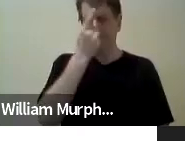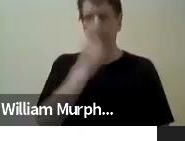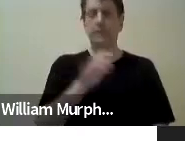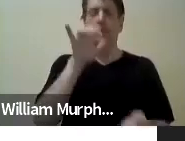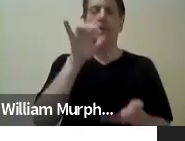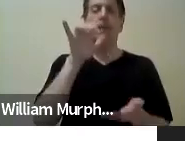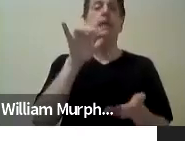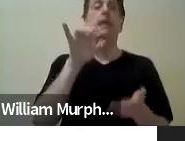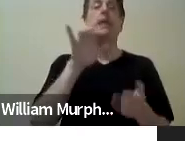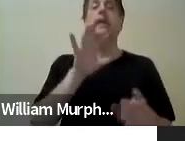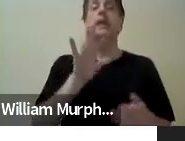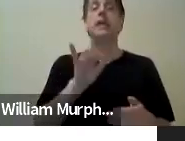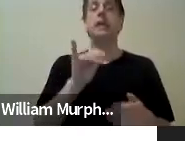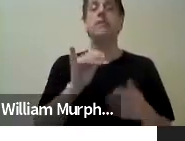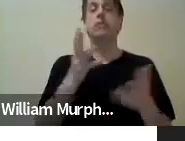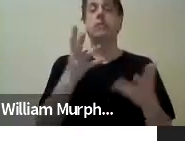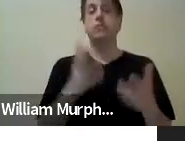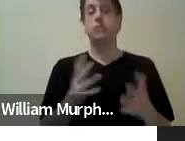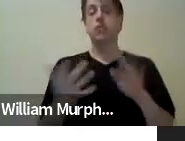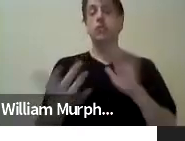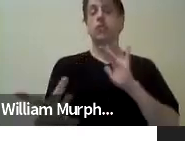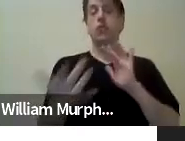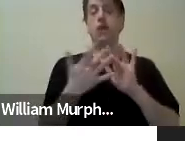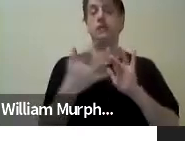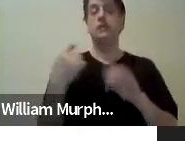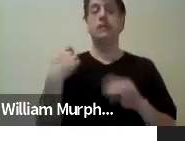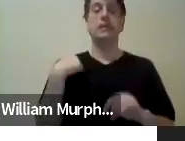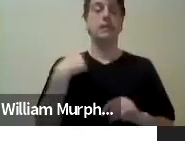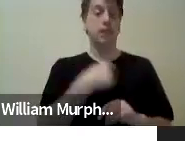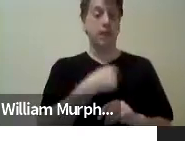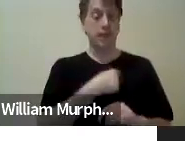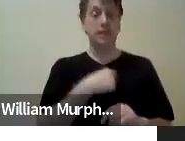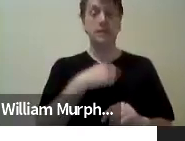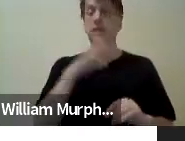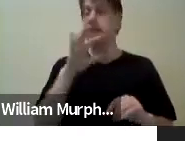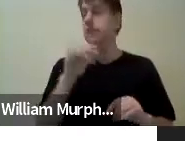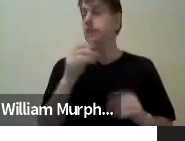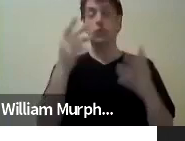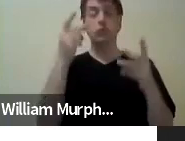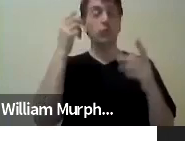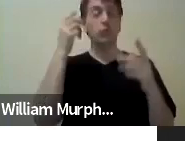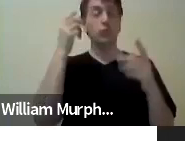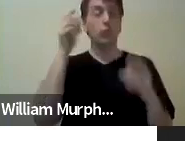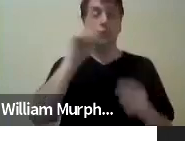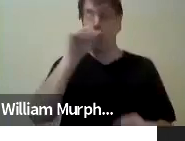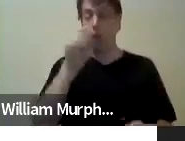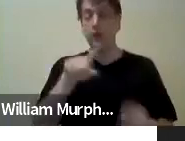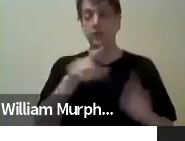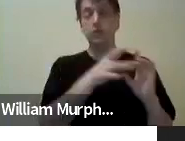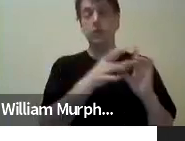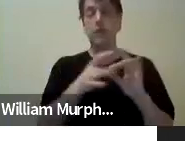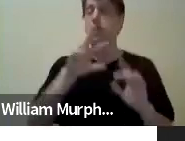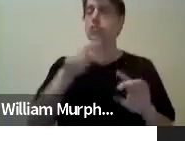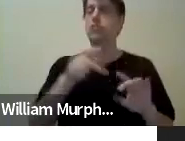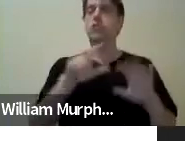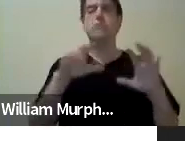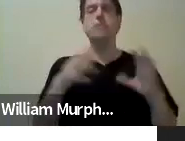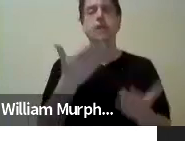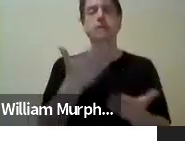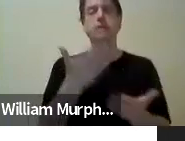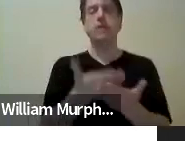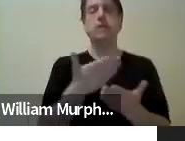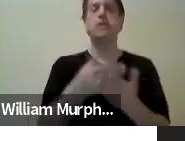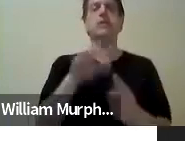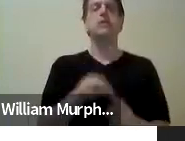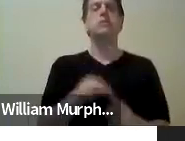to contact us if you have questions about who you should get third-party verification from, but especially with COVID-19, as we